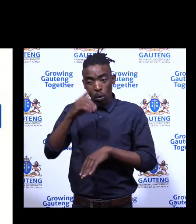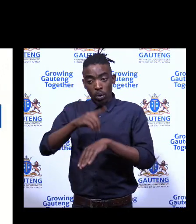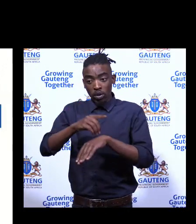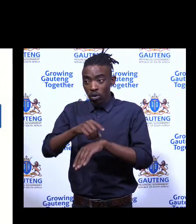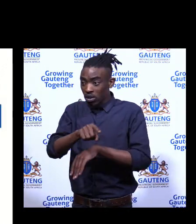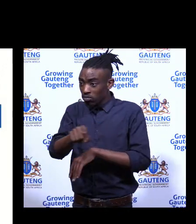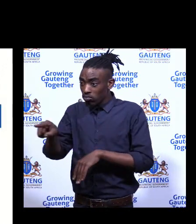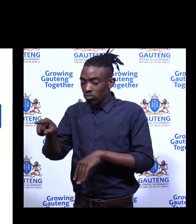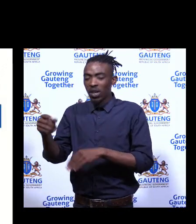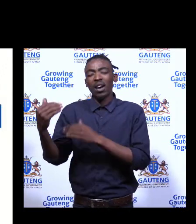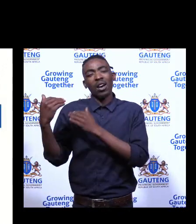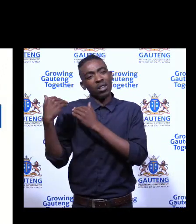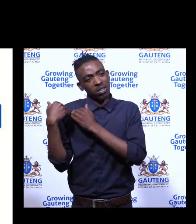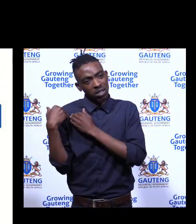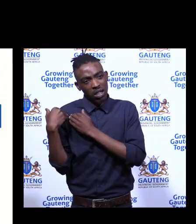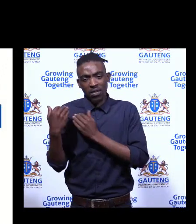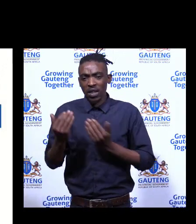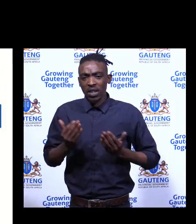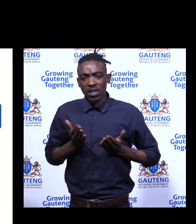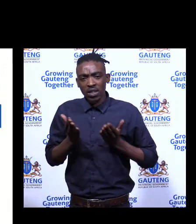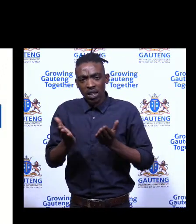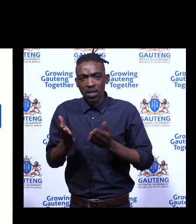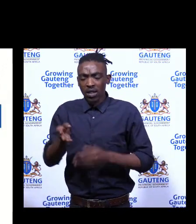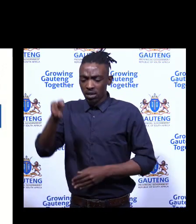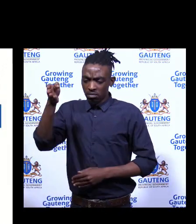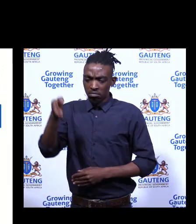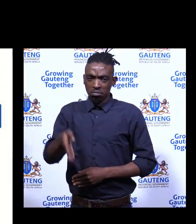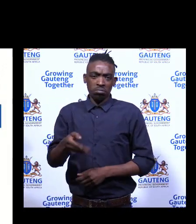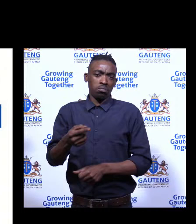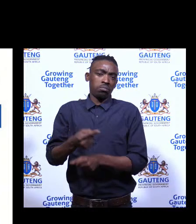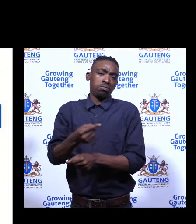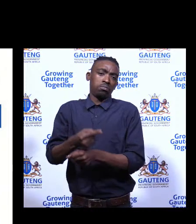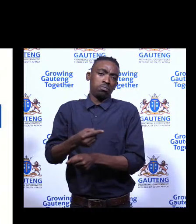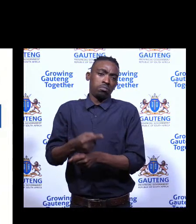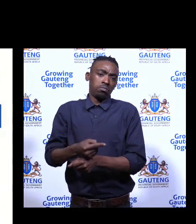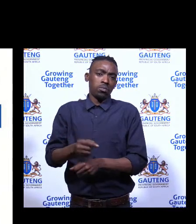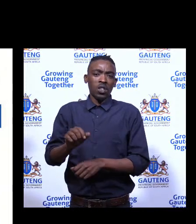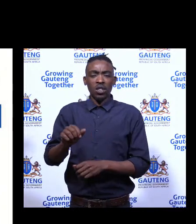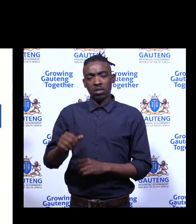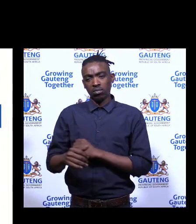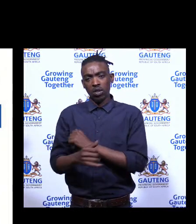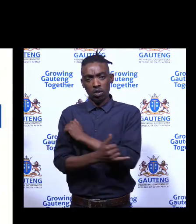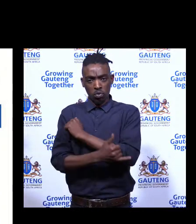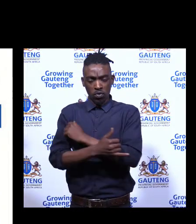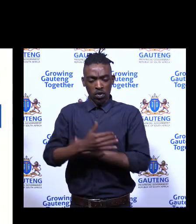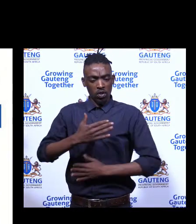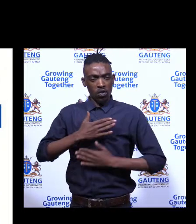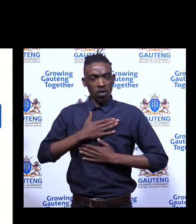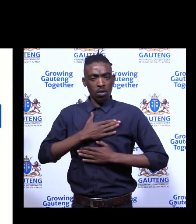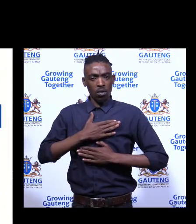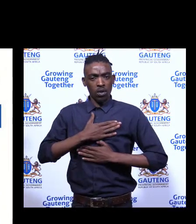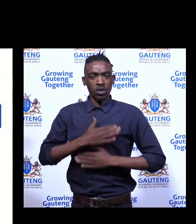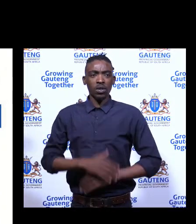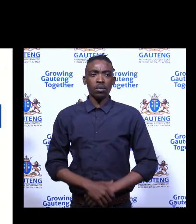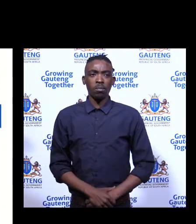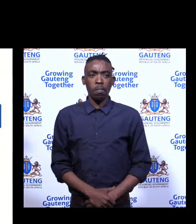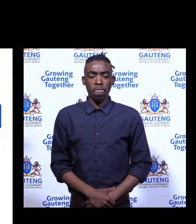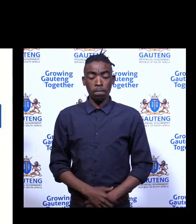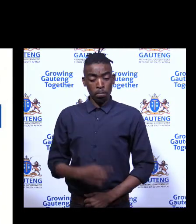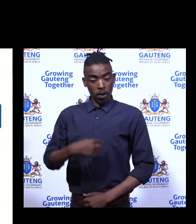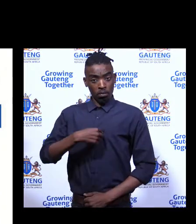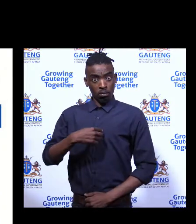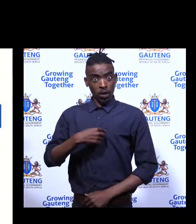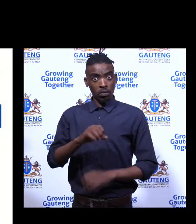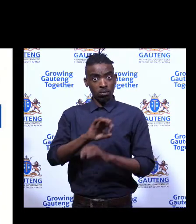continue to provide services that are needed by our people in the province. And I want to clarify that when I'm